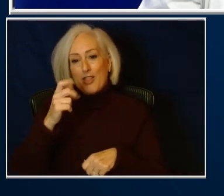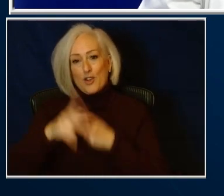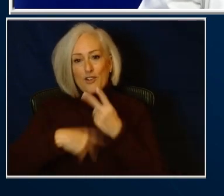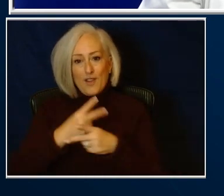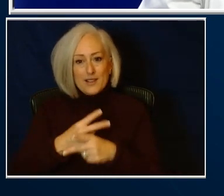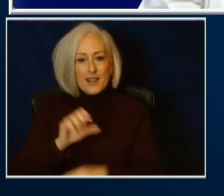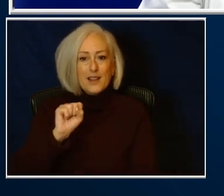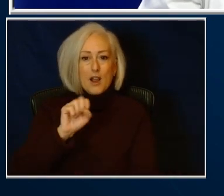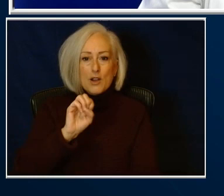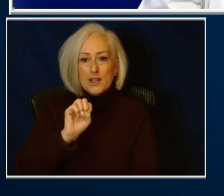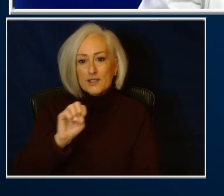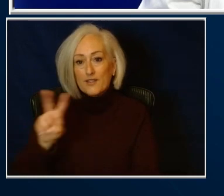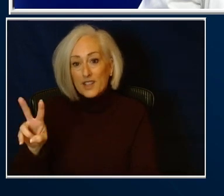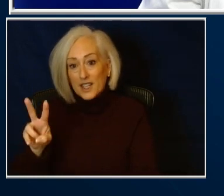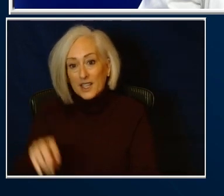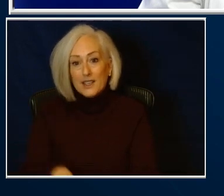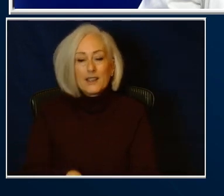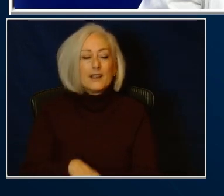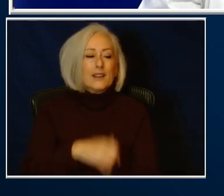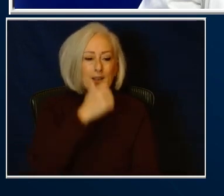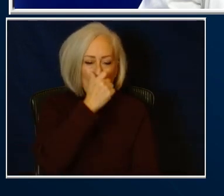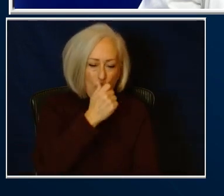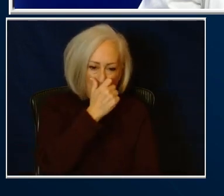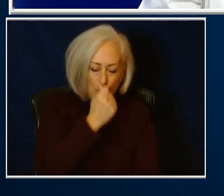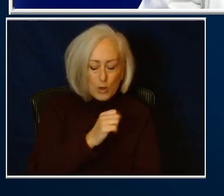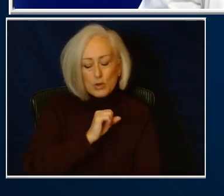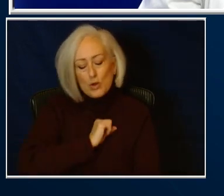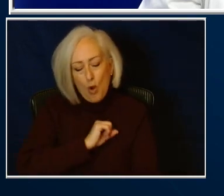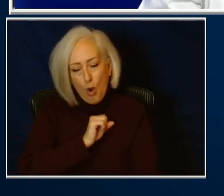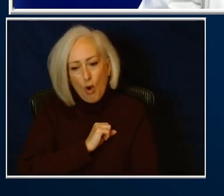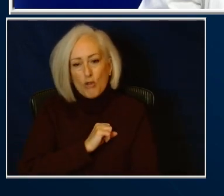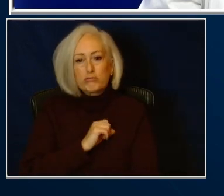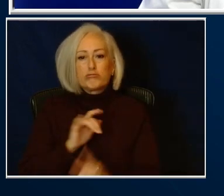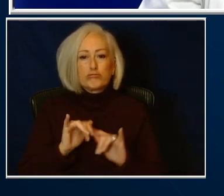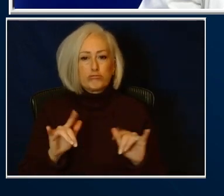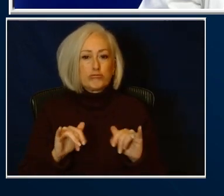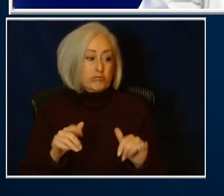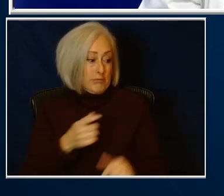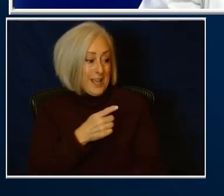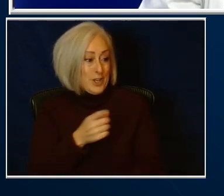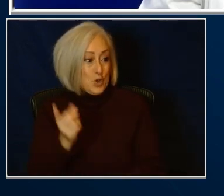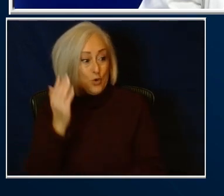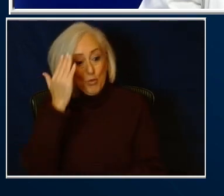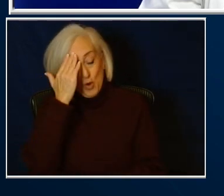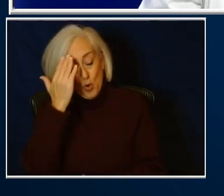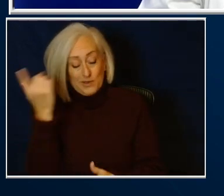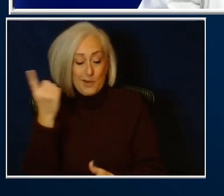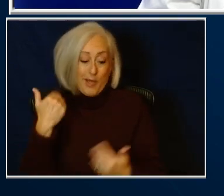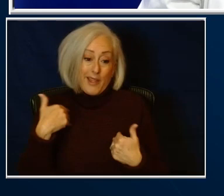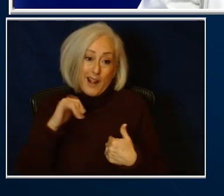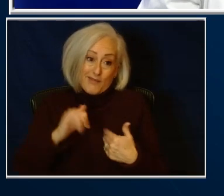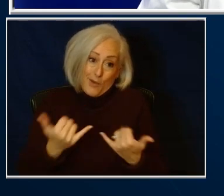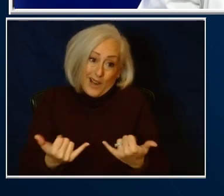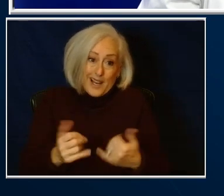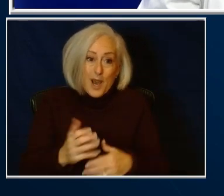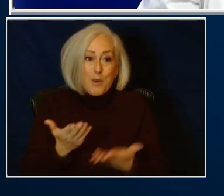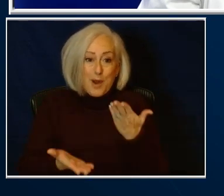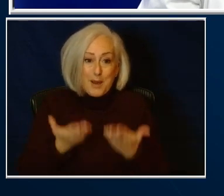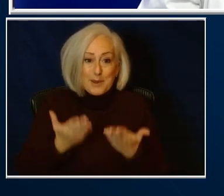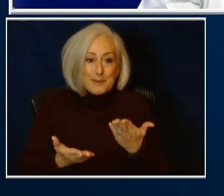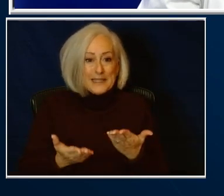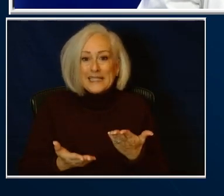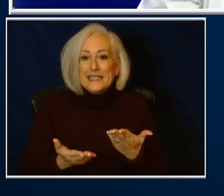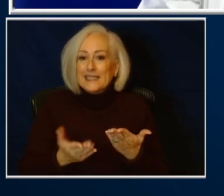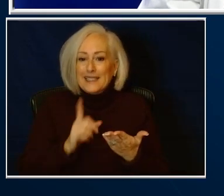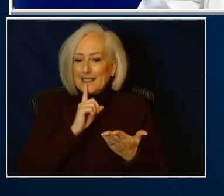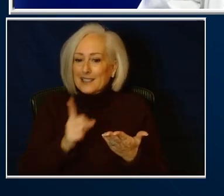and those other common cough and cold viruses, which I think we all know somebody who probably has that at this point in time, and it's knocking people down as well.